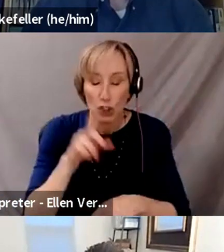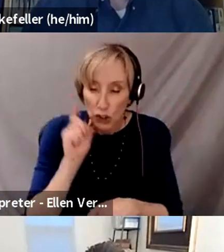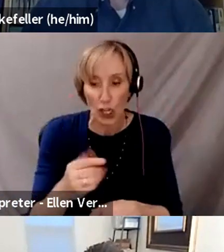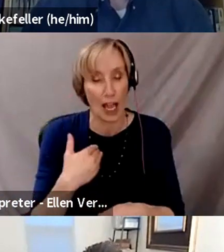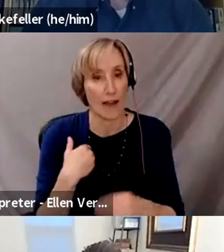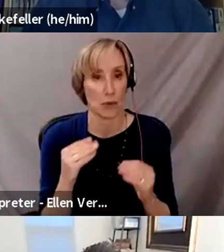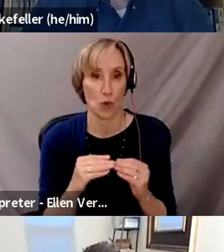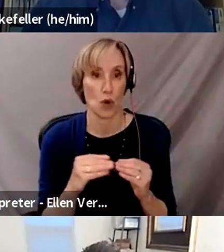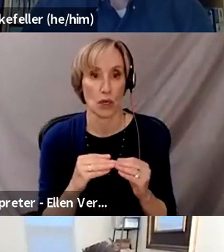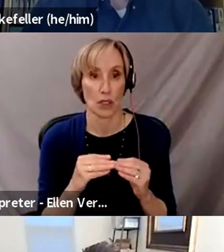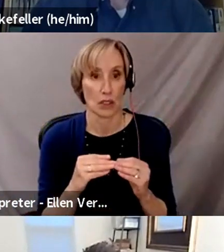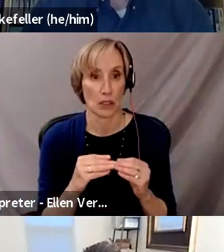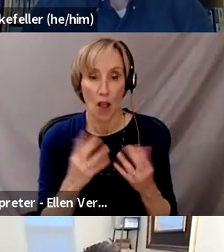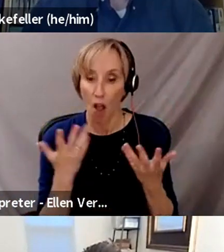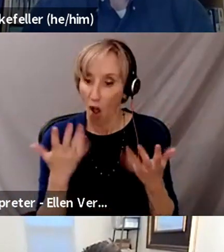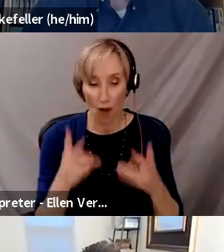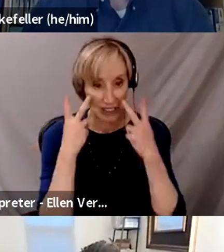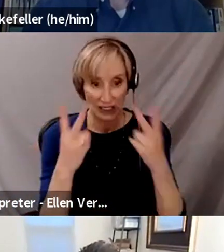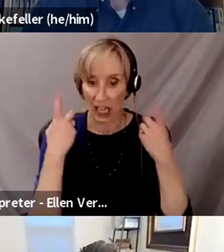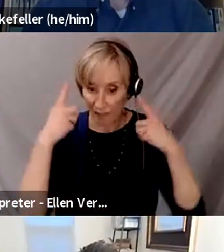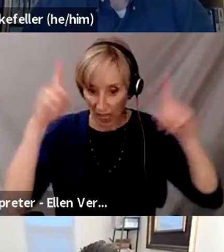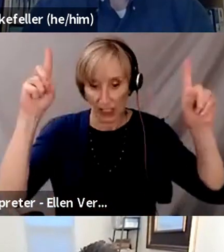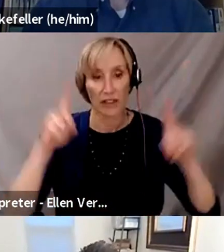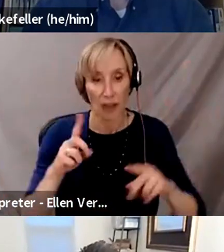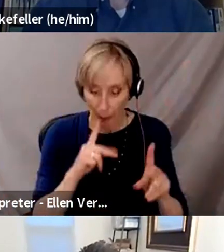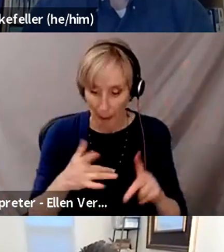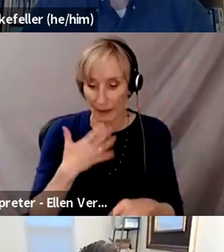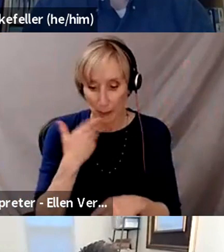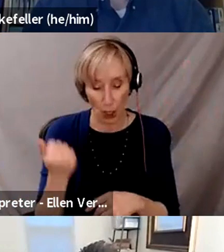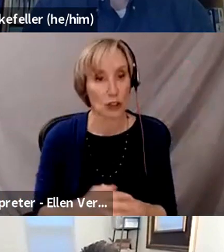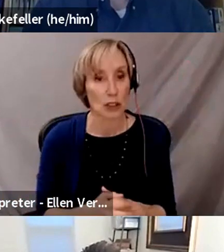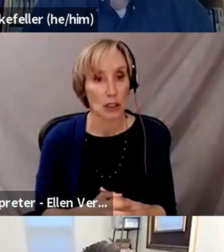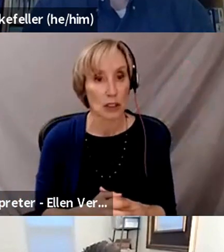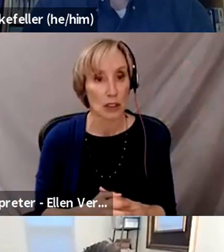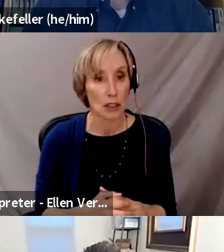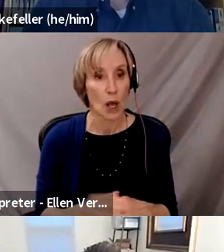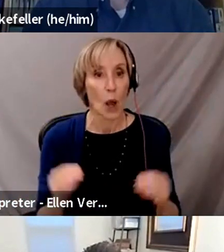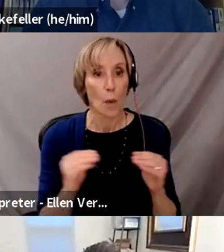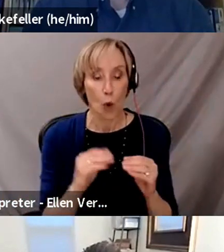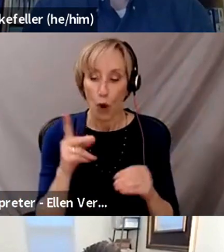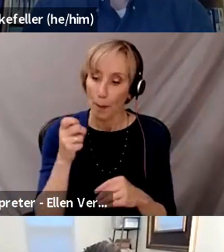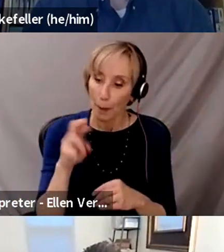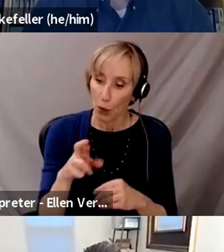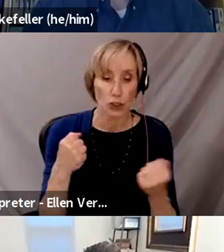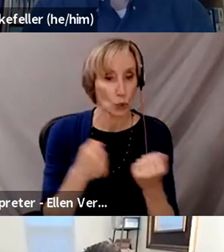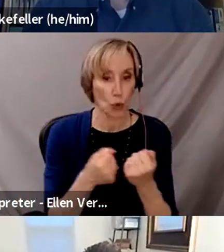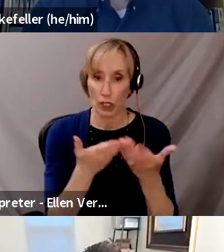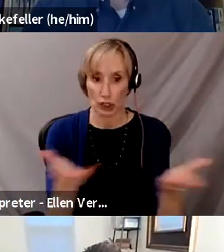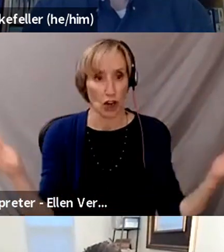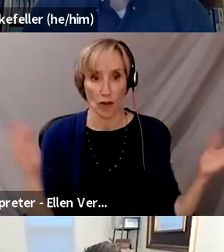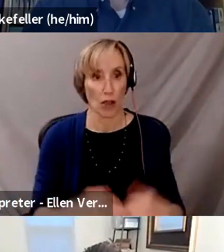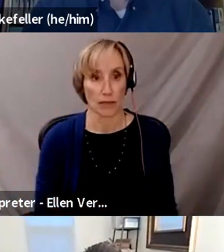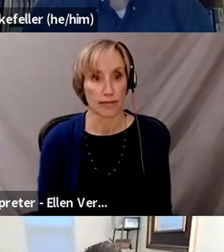I also think that just more peer support in general. And also, I just think